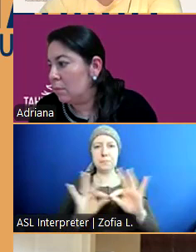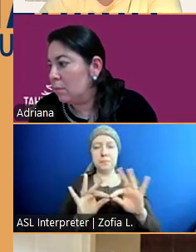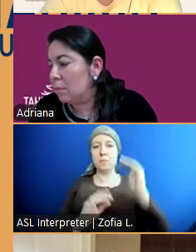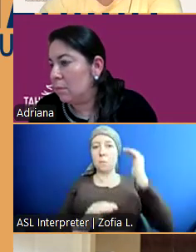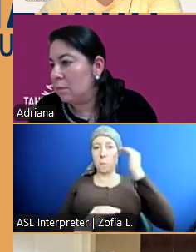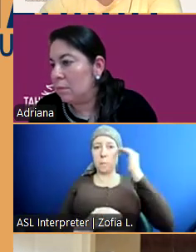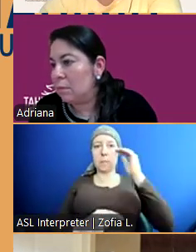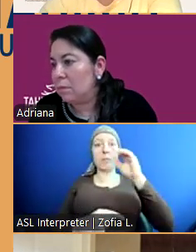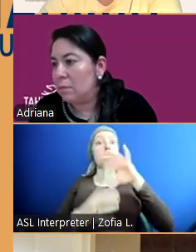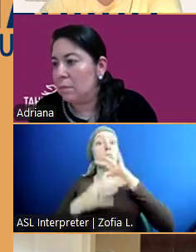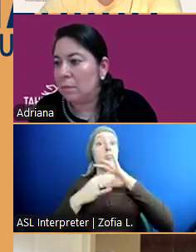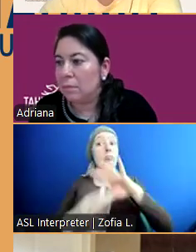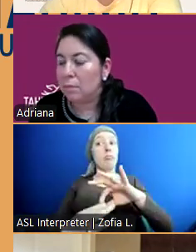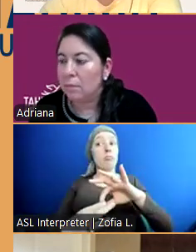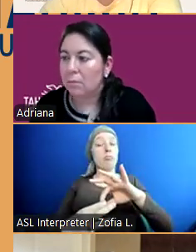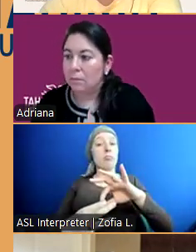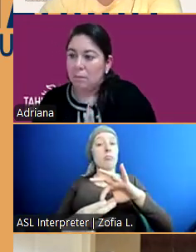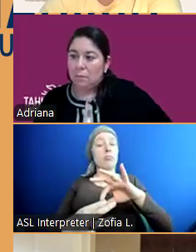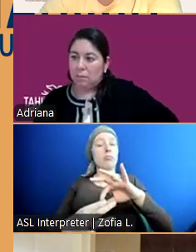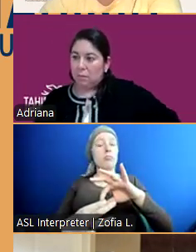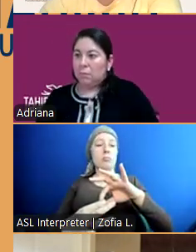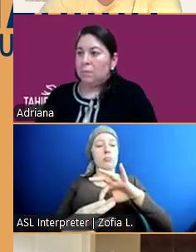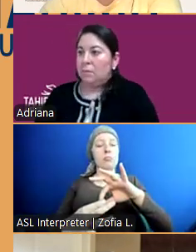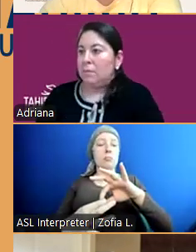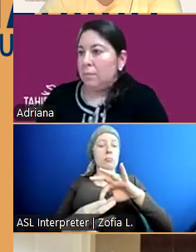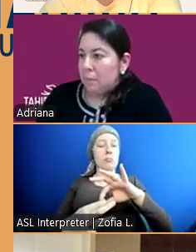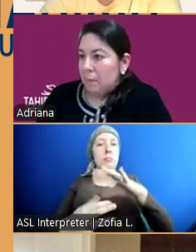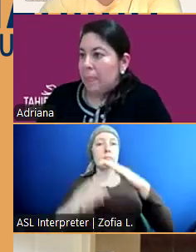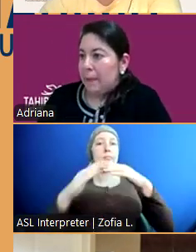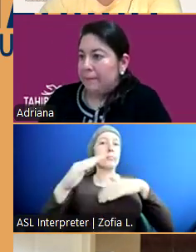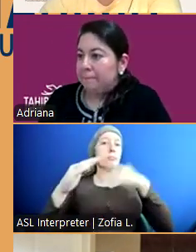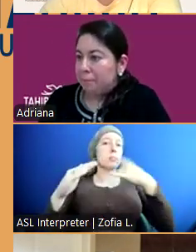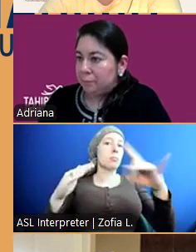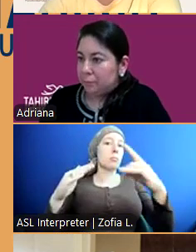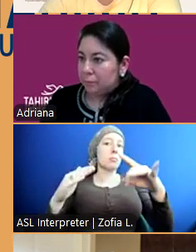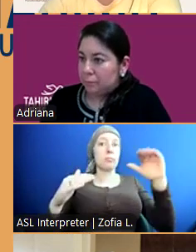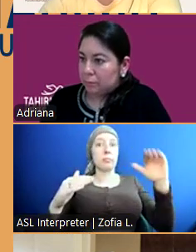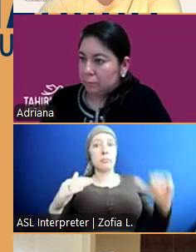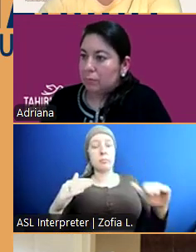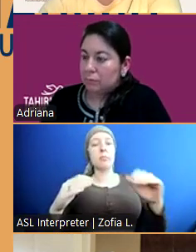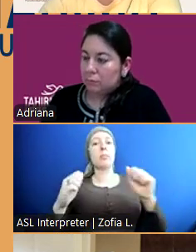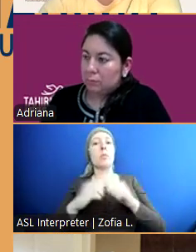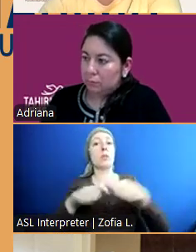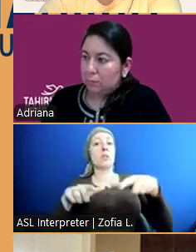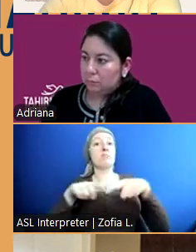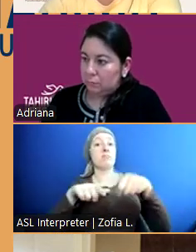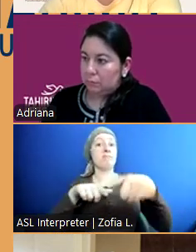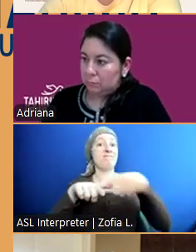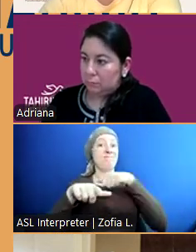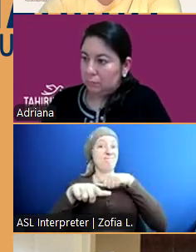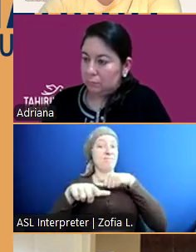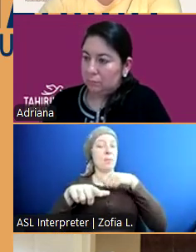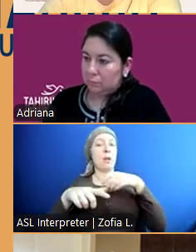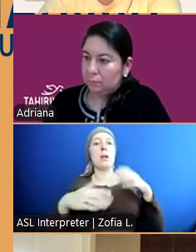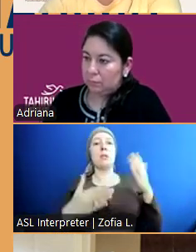to, you know, a minor, a child, and cutting, you know, they may not be aware of what